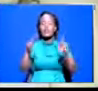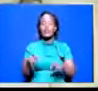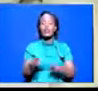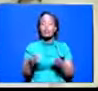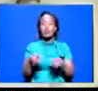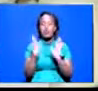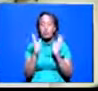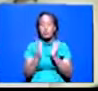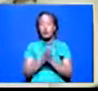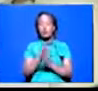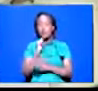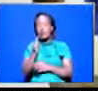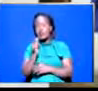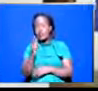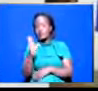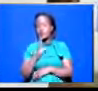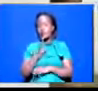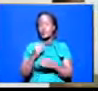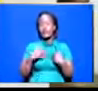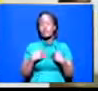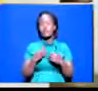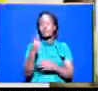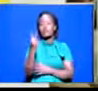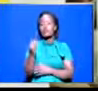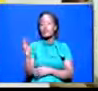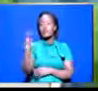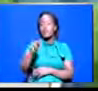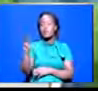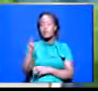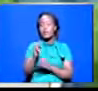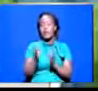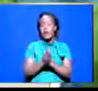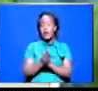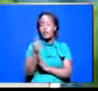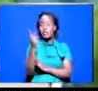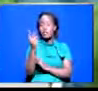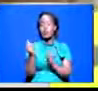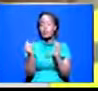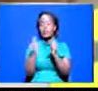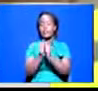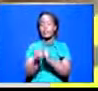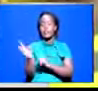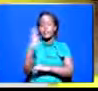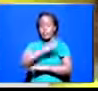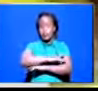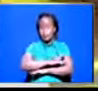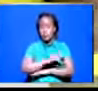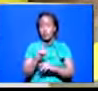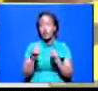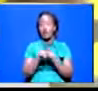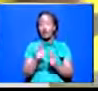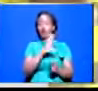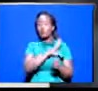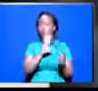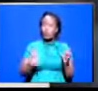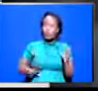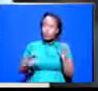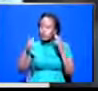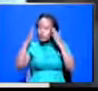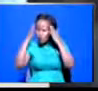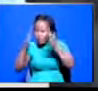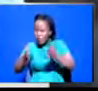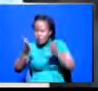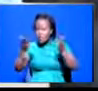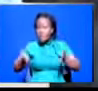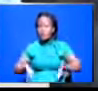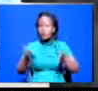security capped at 20 million shillings, valid for 210 days. In the move, the Commission is looking at upgrading its technology